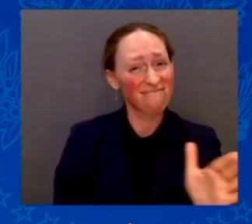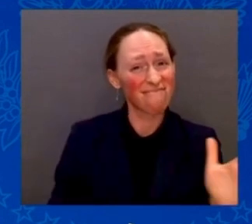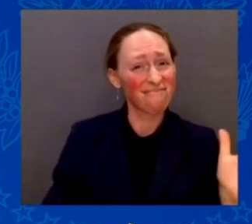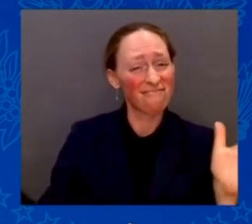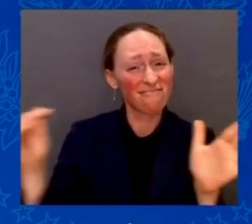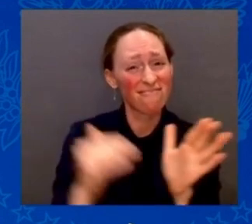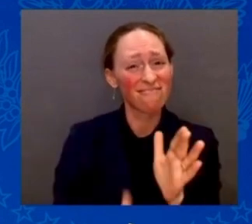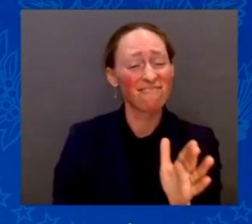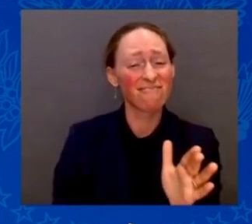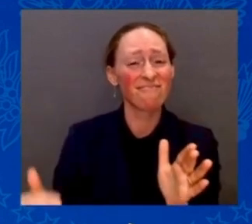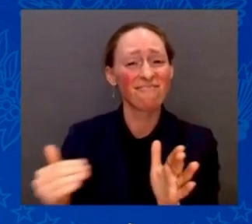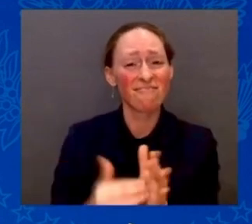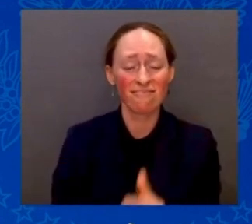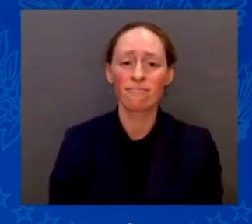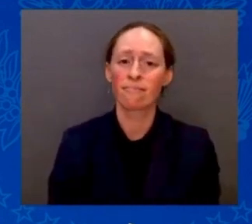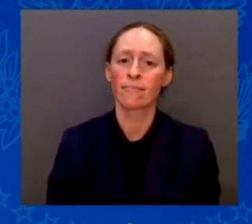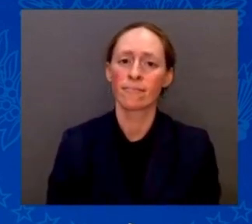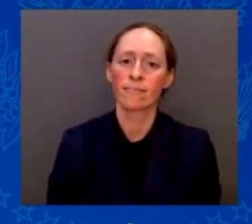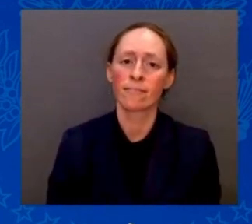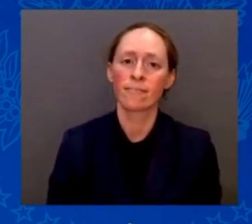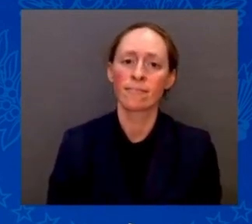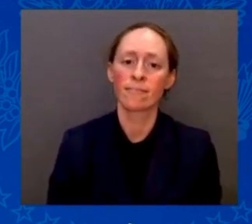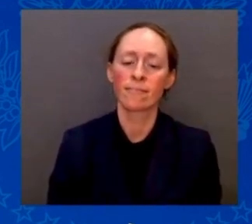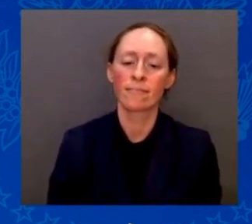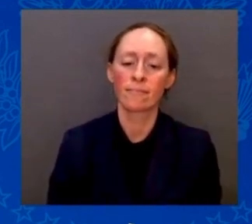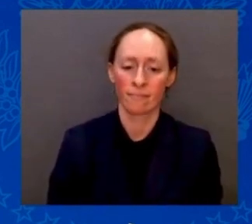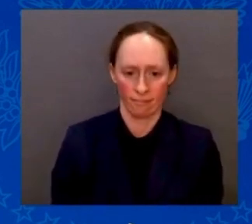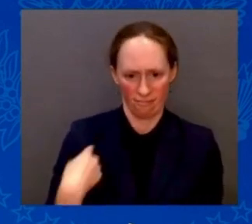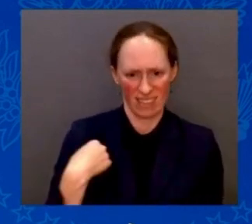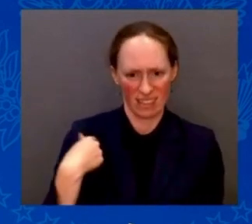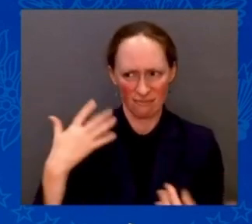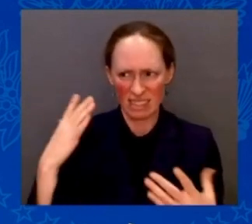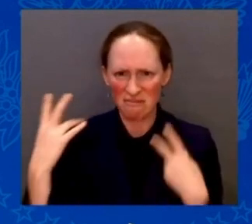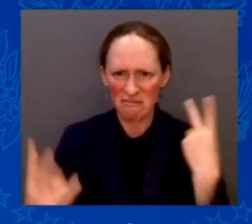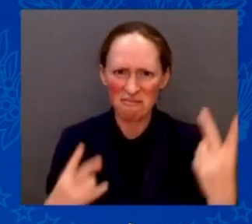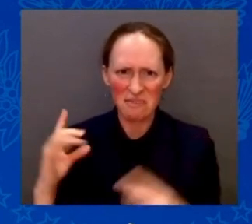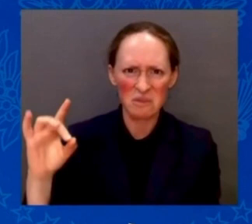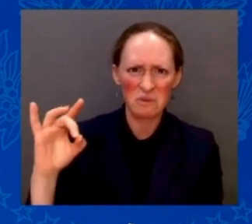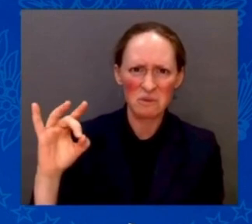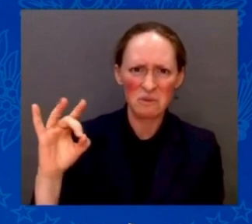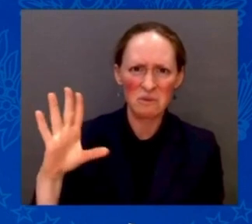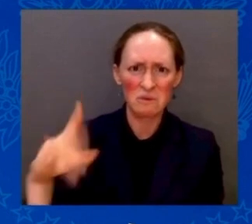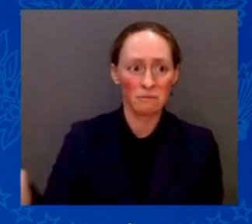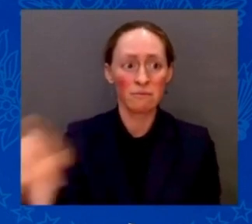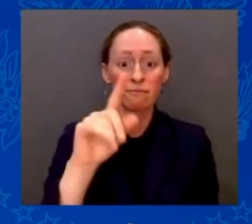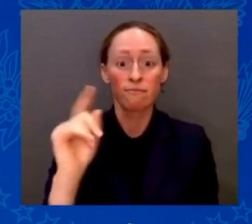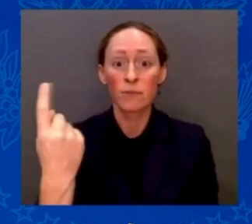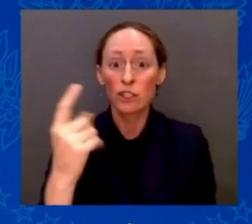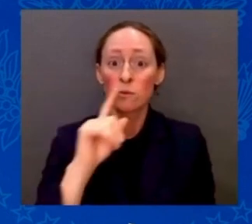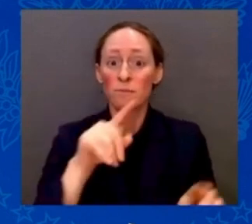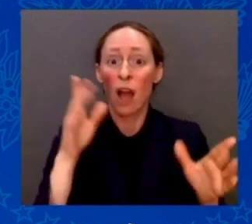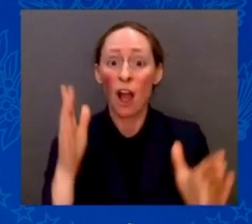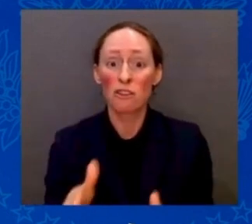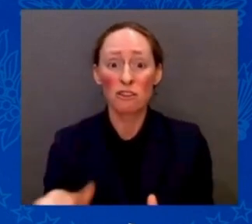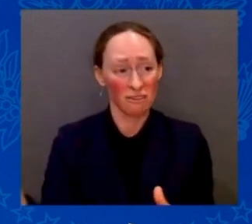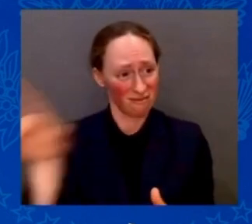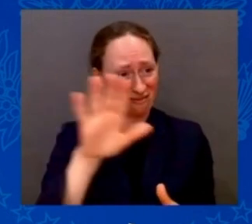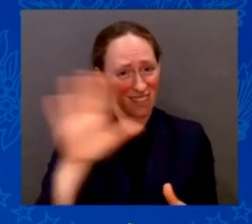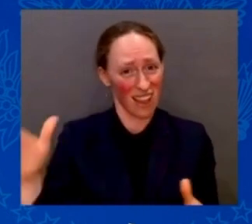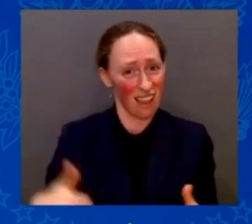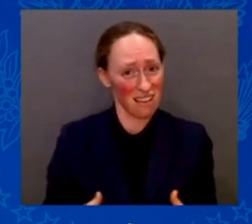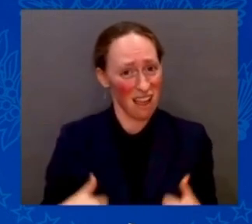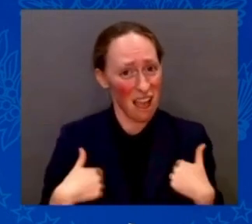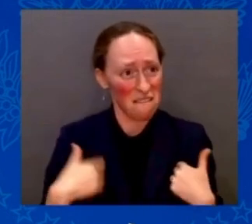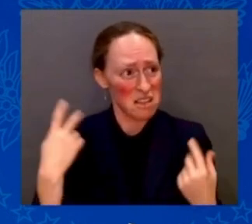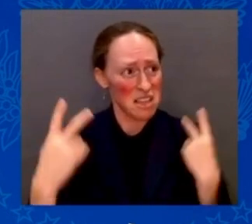television in dangerous circumstances reporting on this stuff. You know it. It's one thing to look at it on television and hear someone else report, but